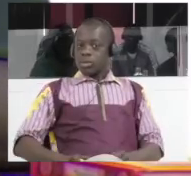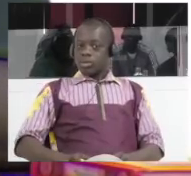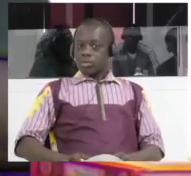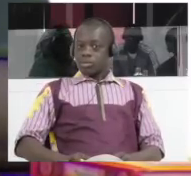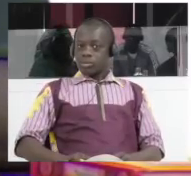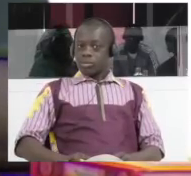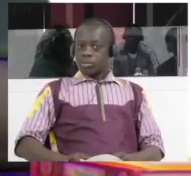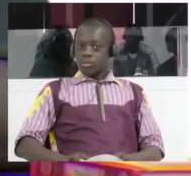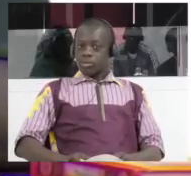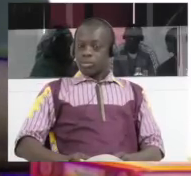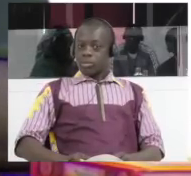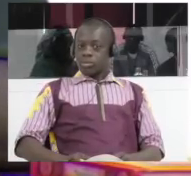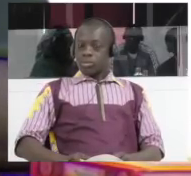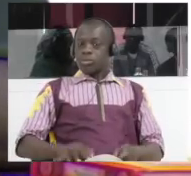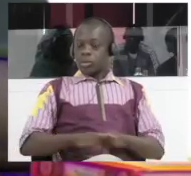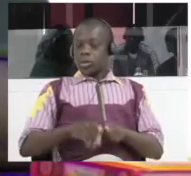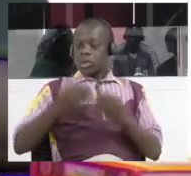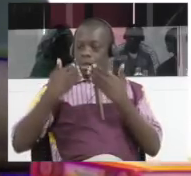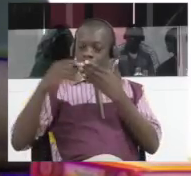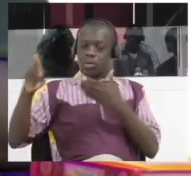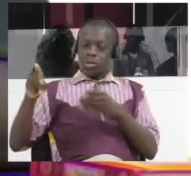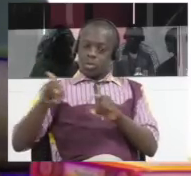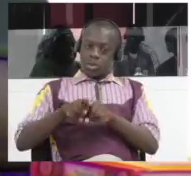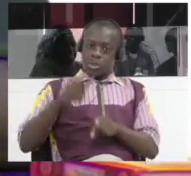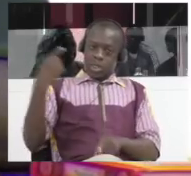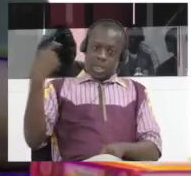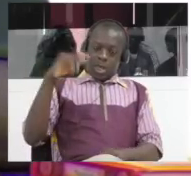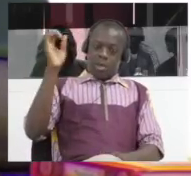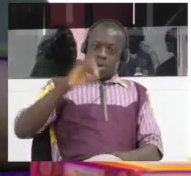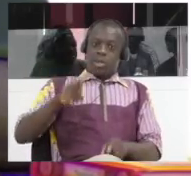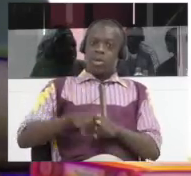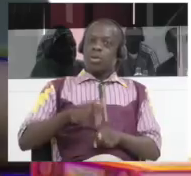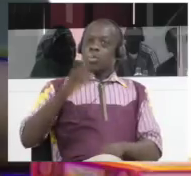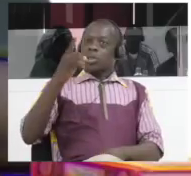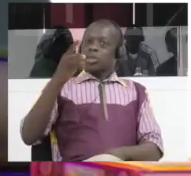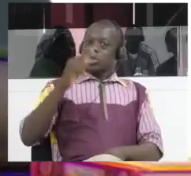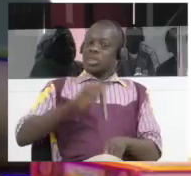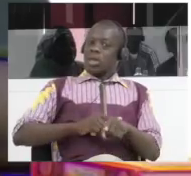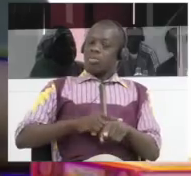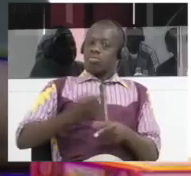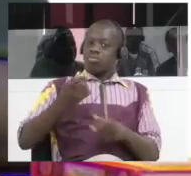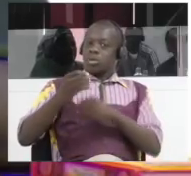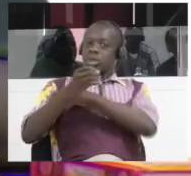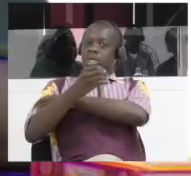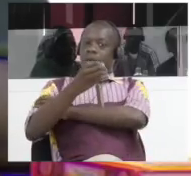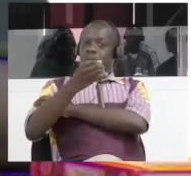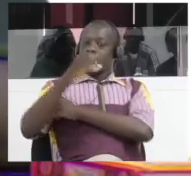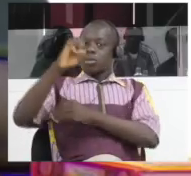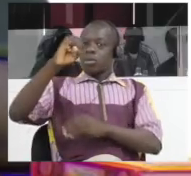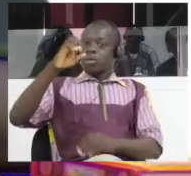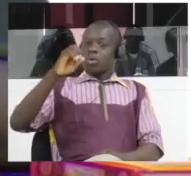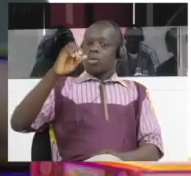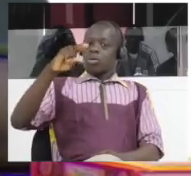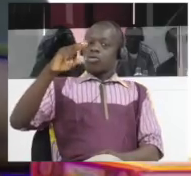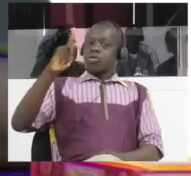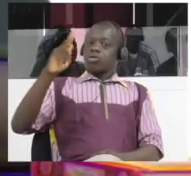I was told, I didn't hear it, but they said at one point, Captain Modu Sonko went into one of the